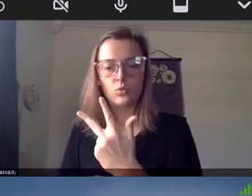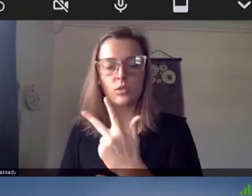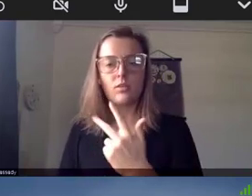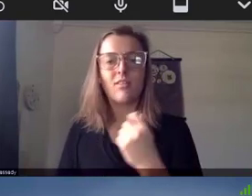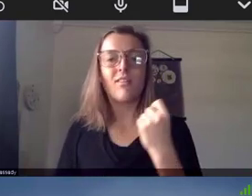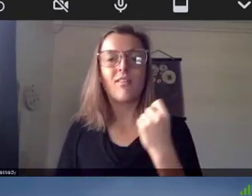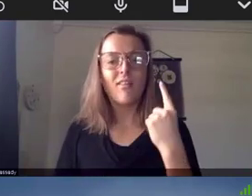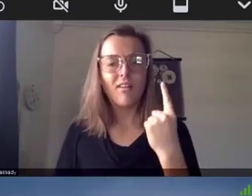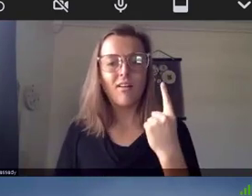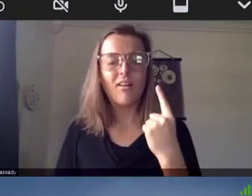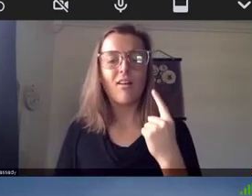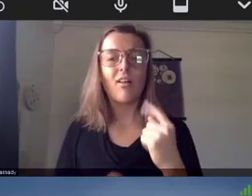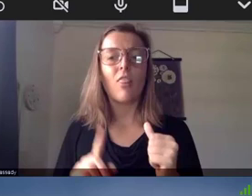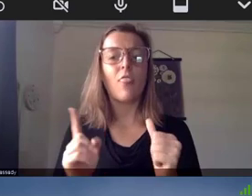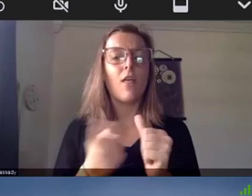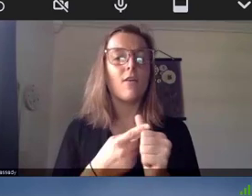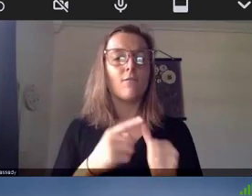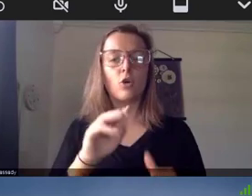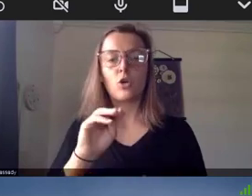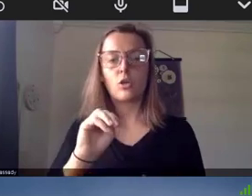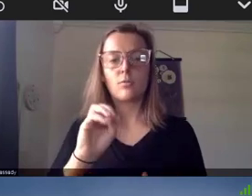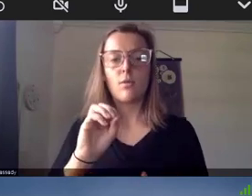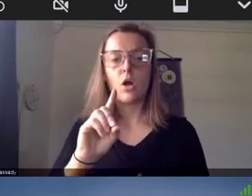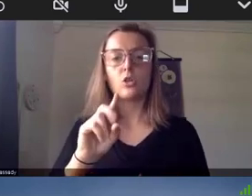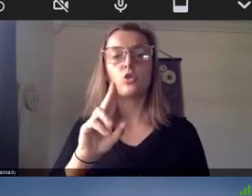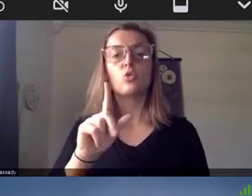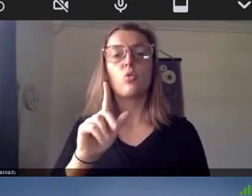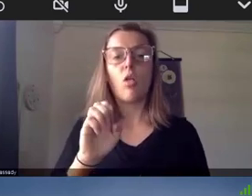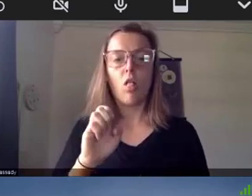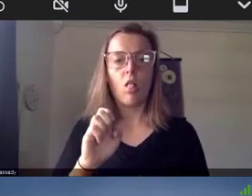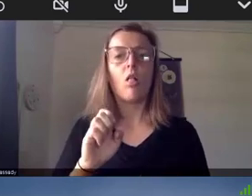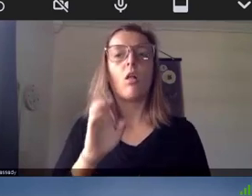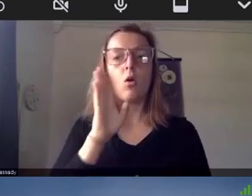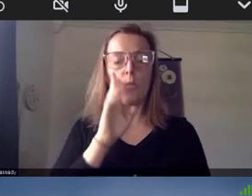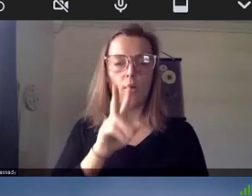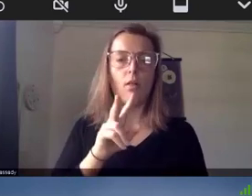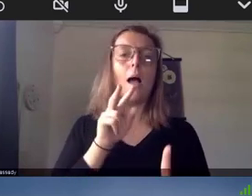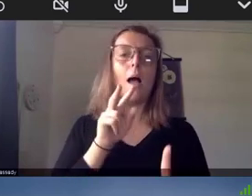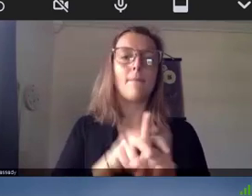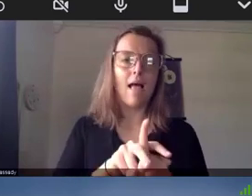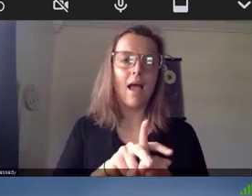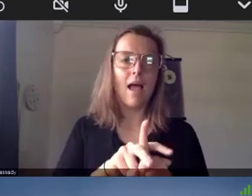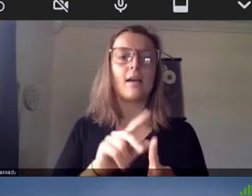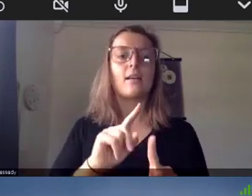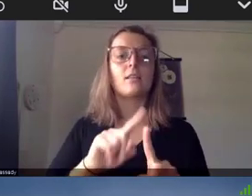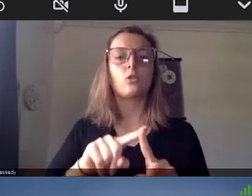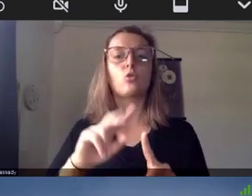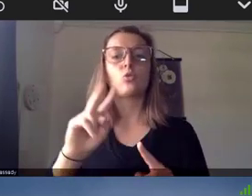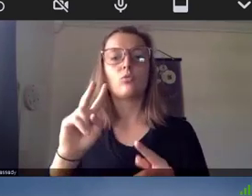module question. So I think you'll see stuff,